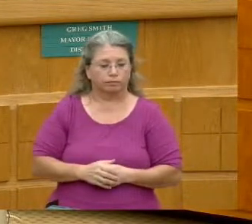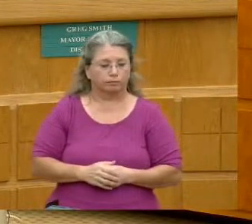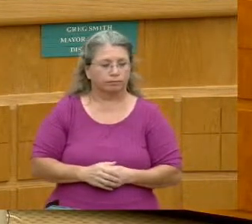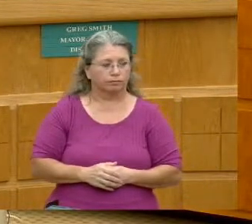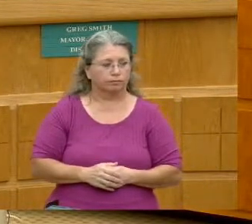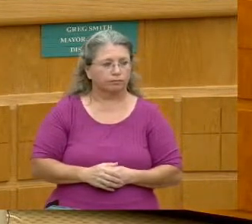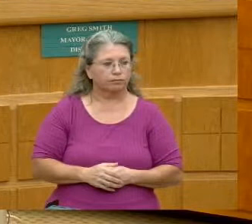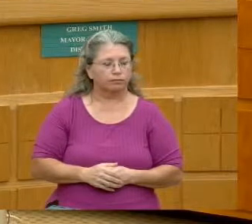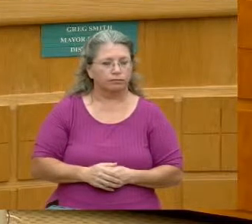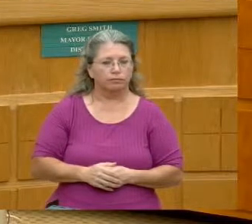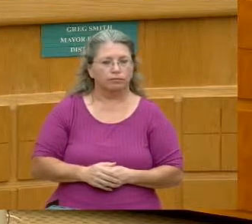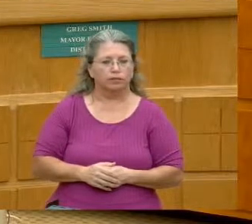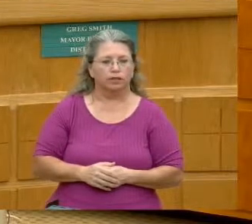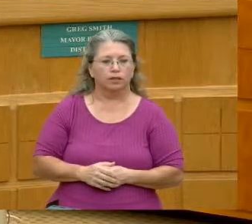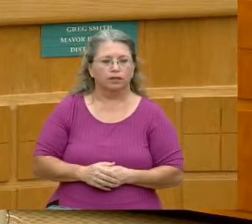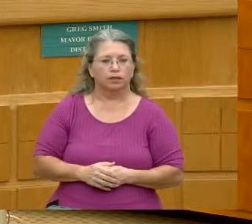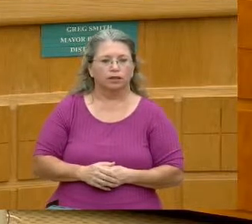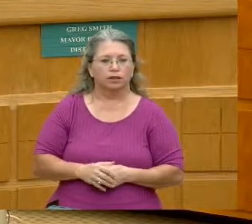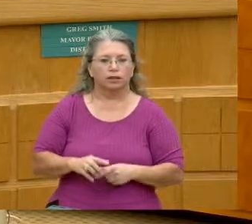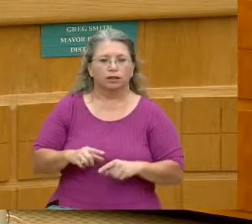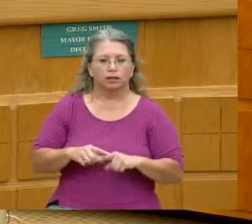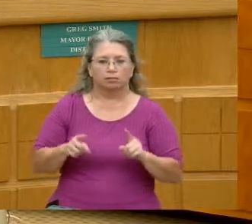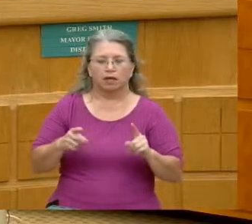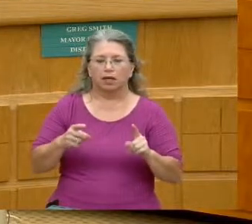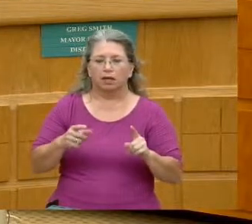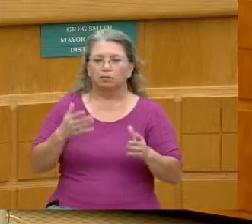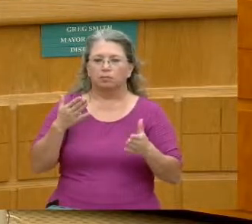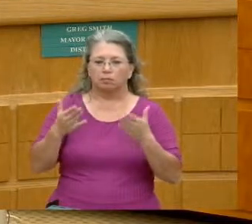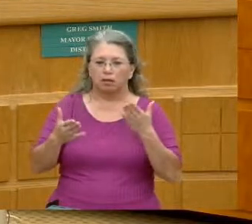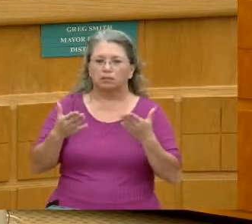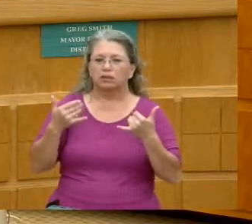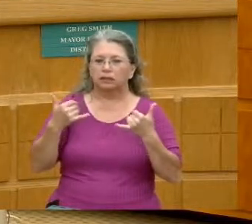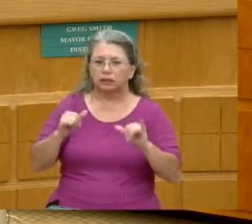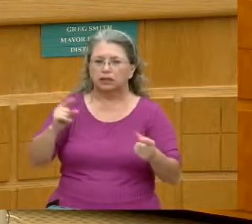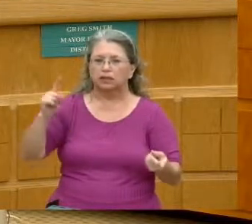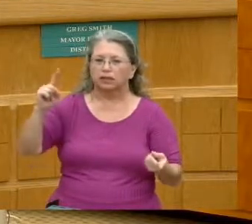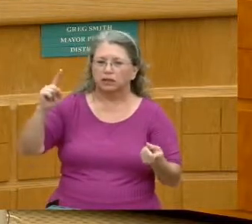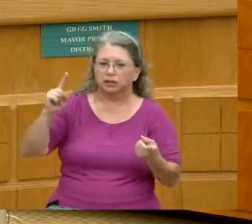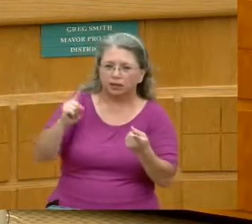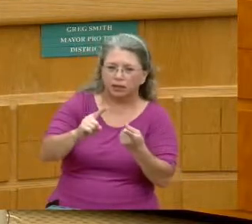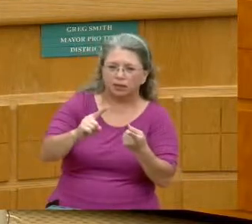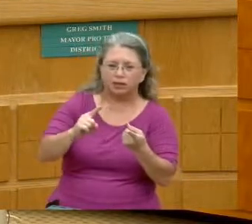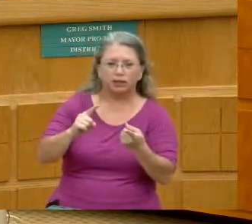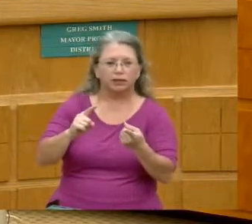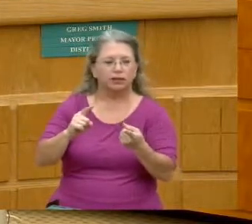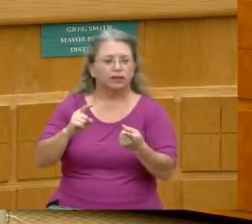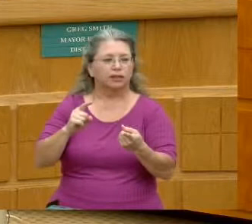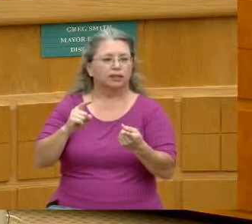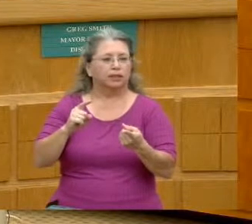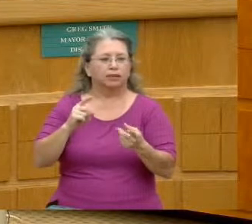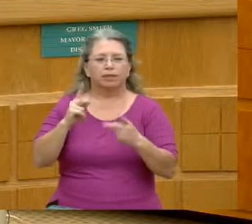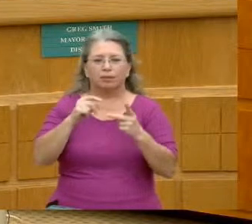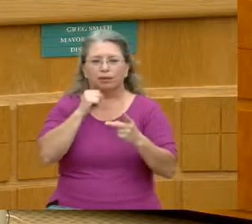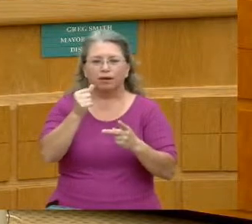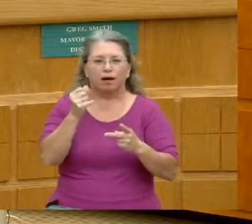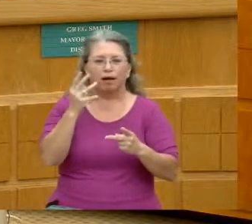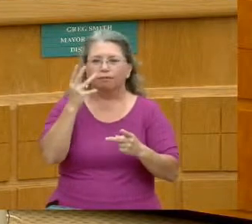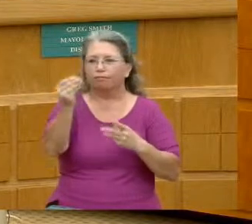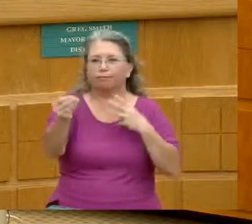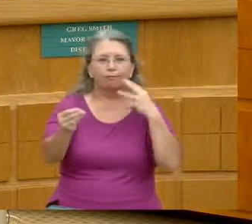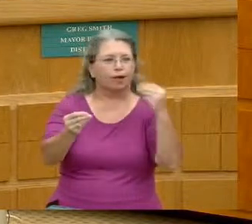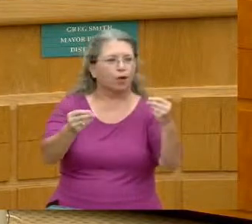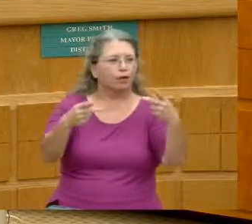still a decrease in our going to parties, the movie theaters. Not a lot of people are going to movie theaters. Whataburger Field is